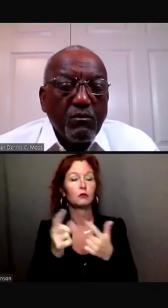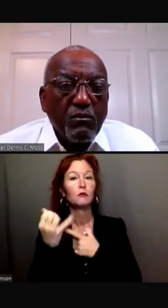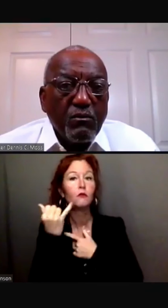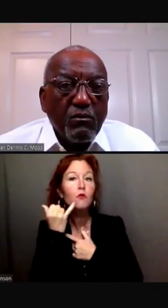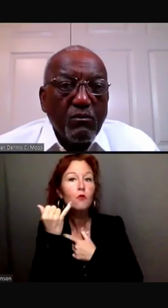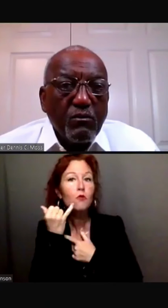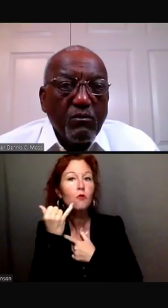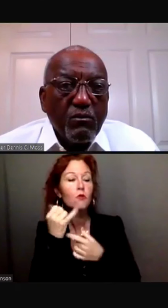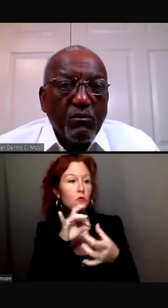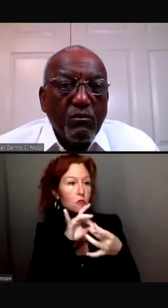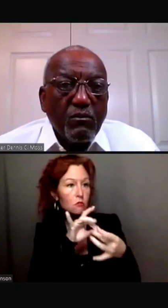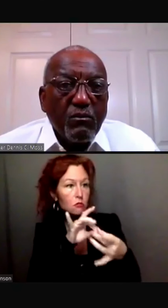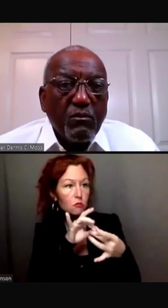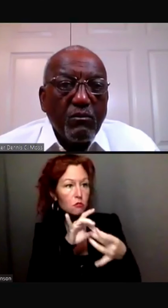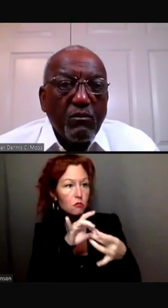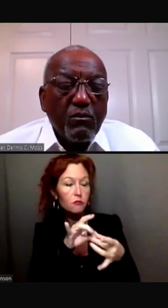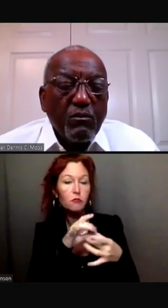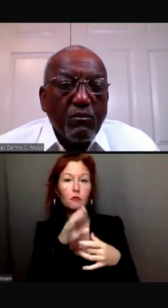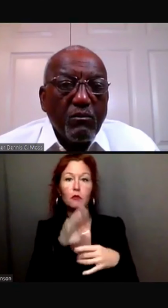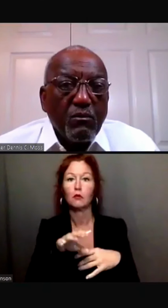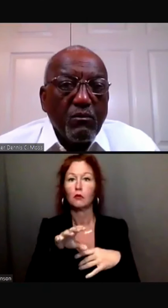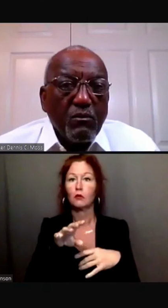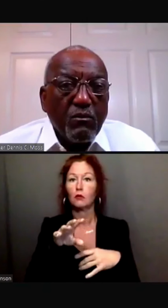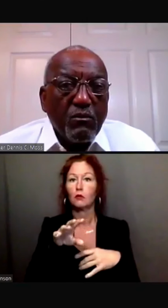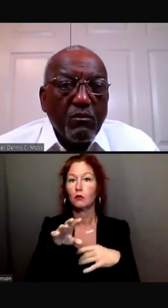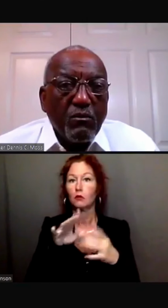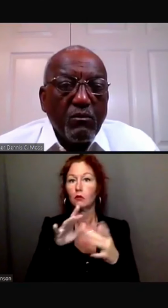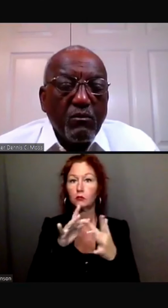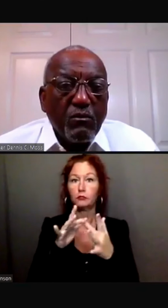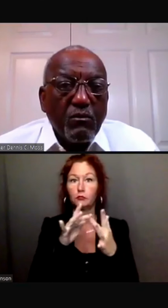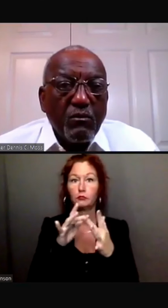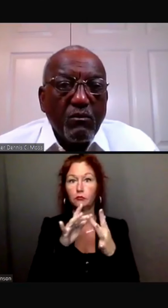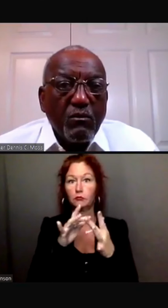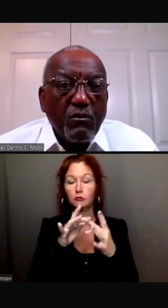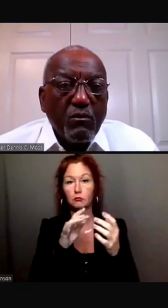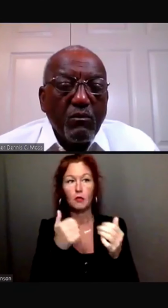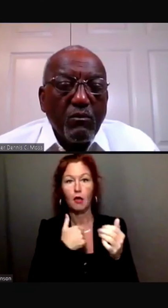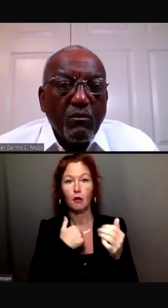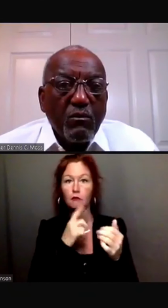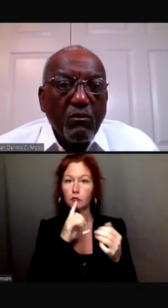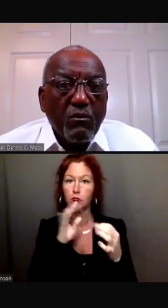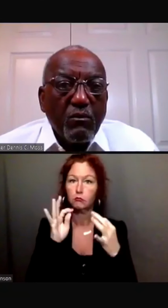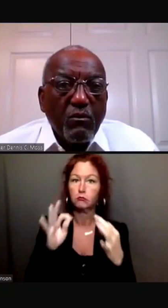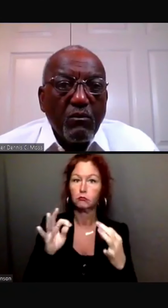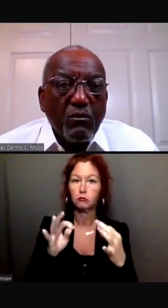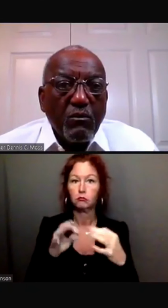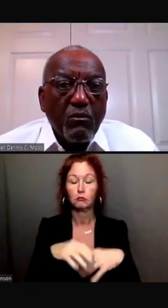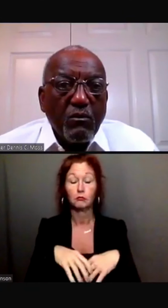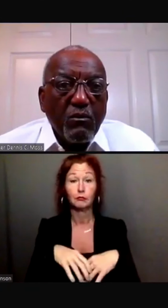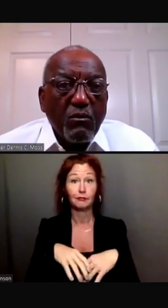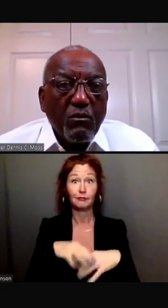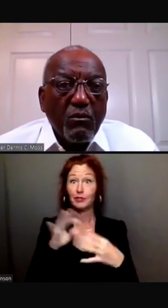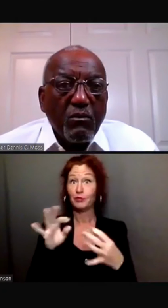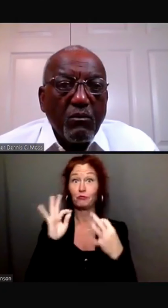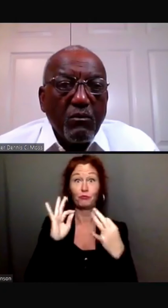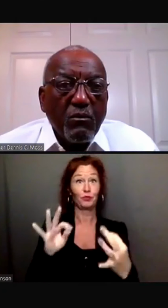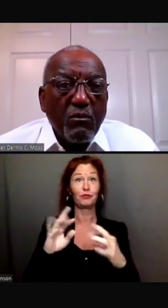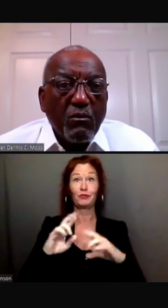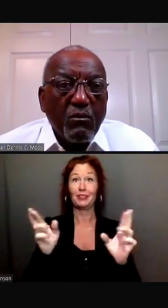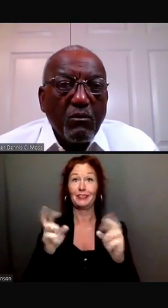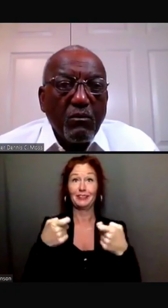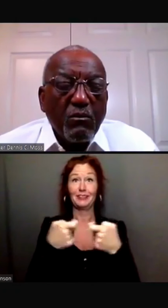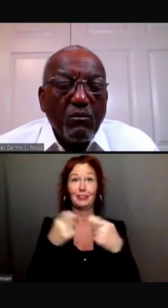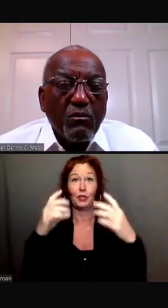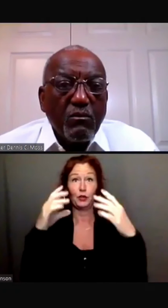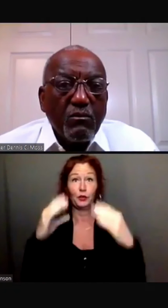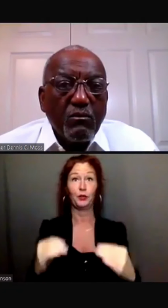with Web EOC for our mission requests back and forth. So it's not a perfect system, but in the what we're